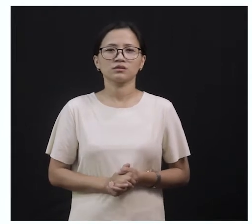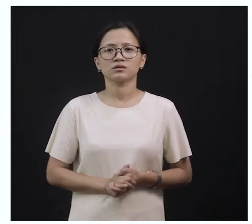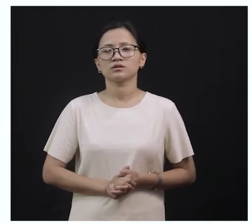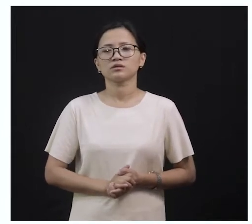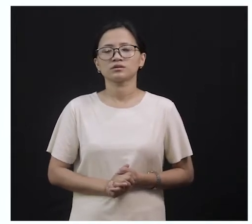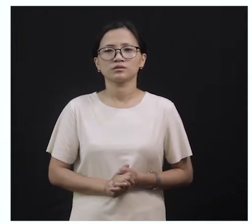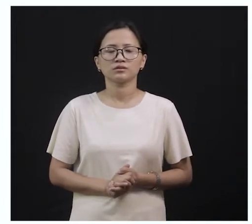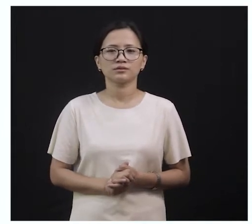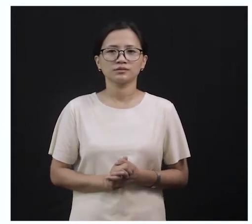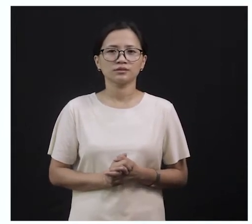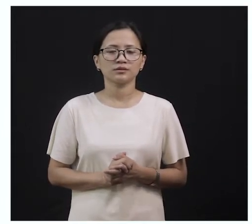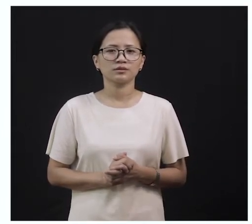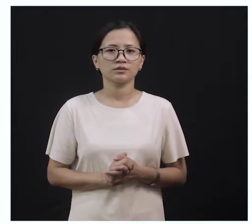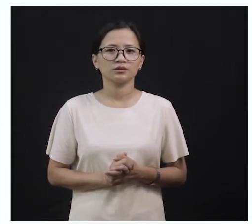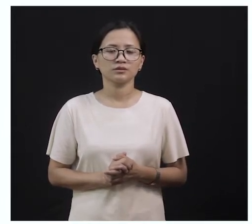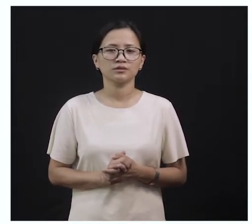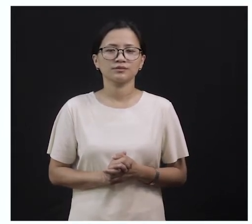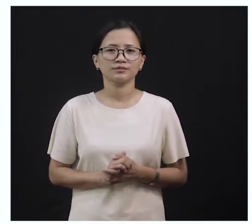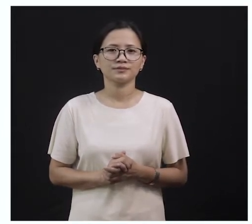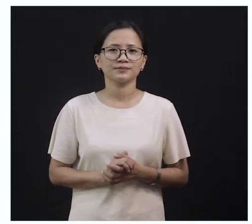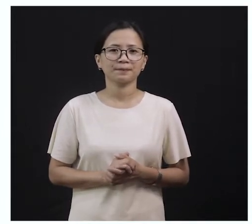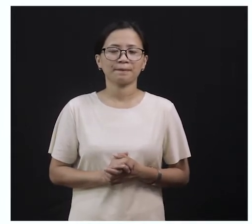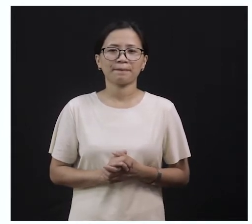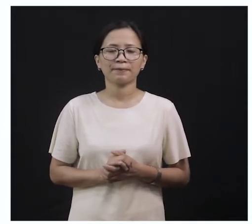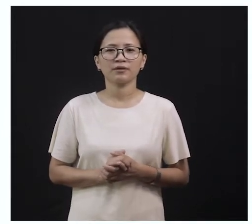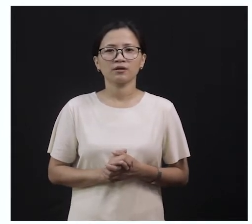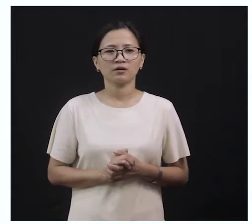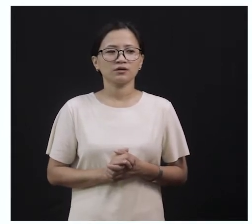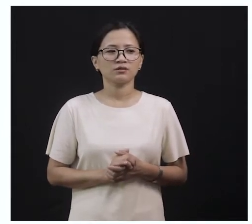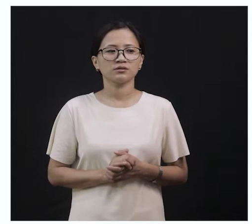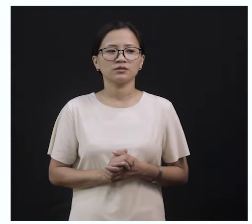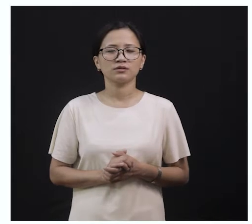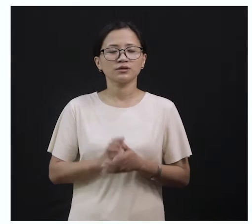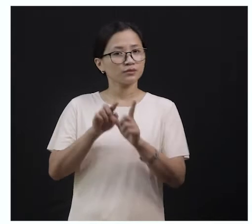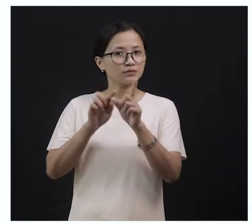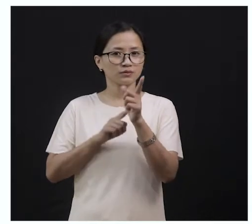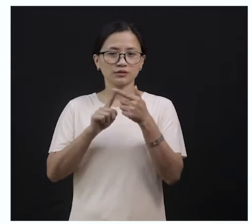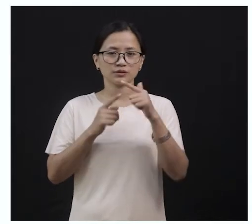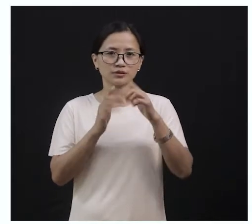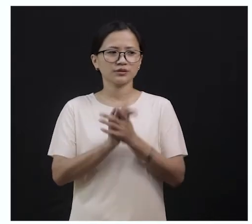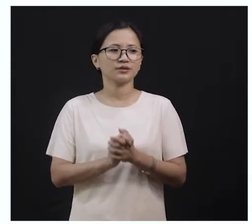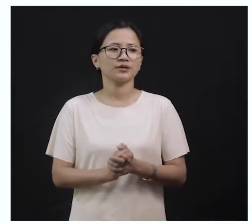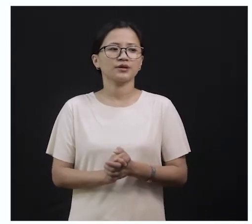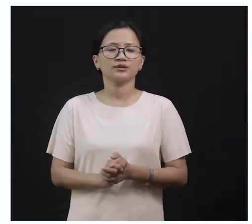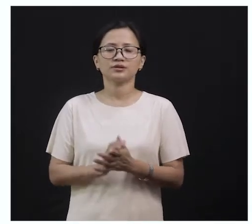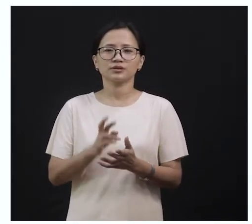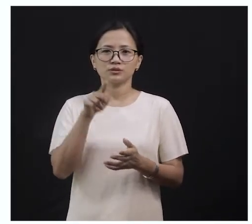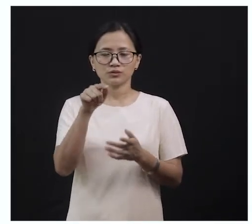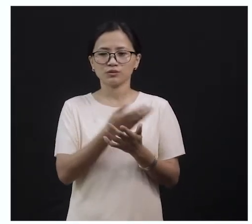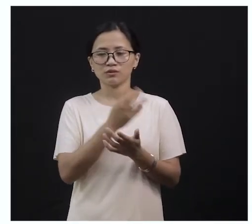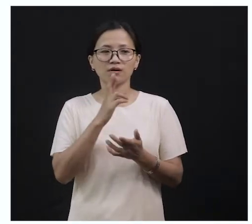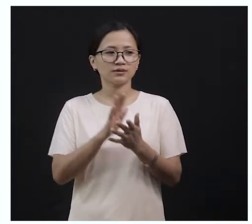around for some few times, they die easily, okay? They pass away. Yet you are entitled as much as